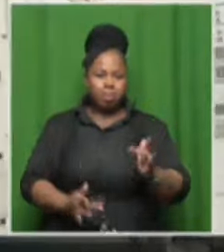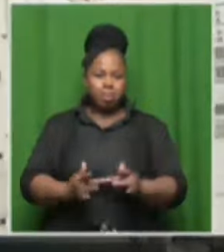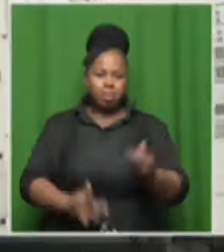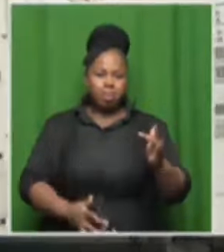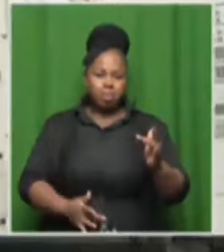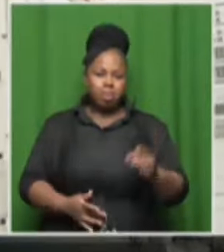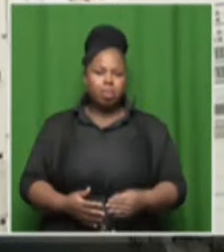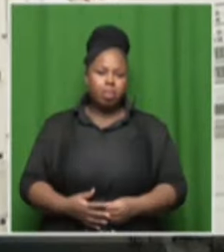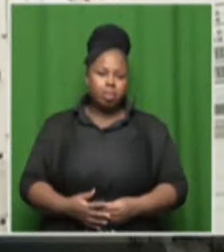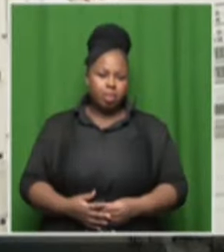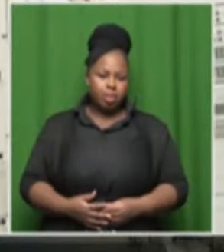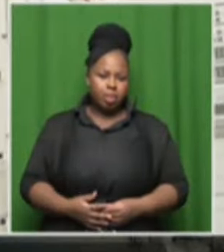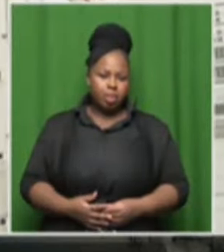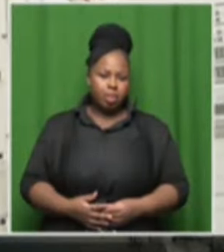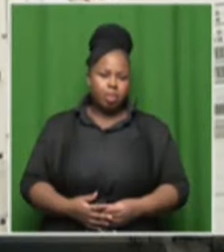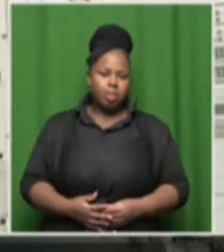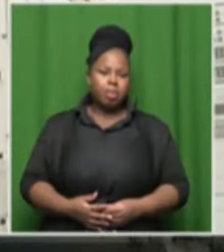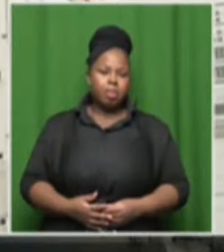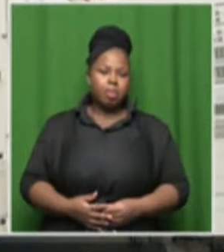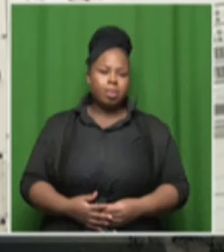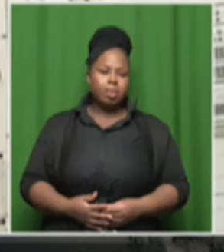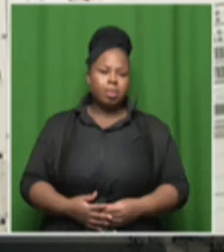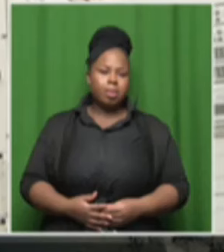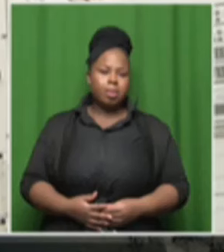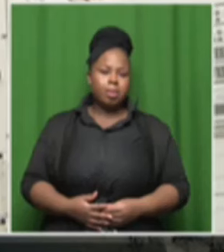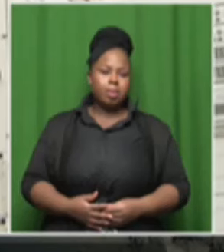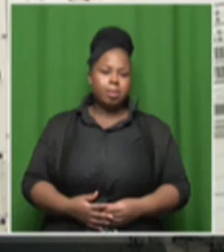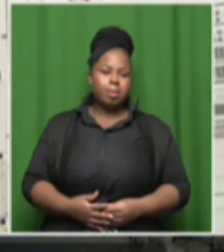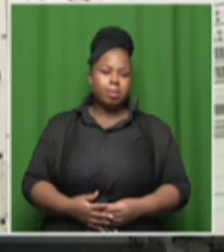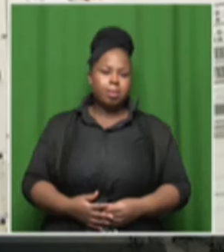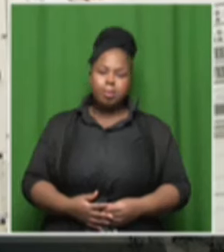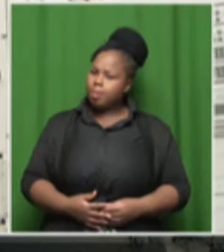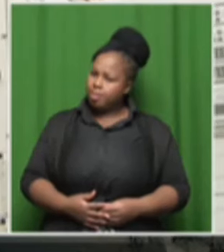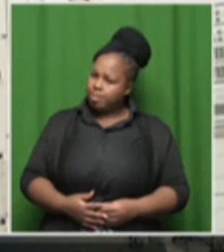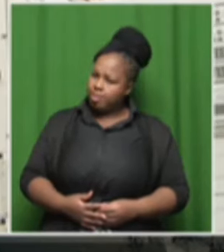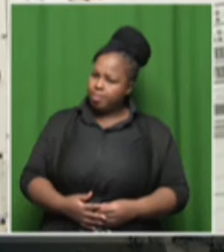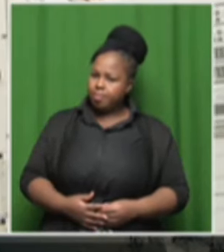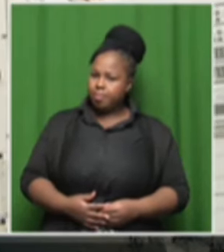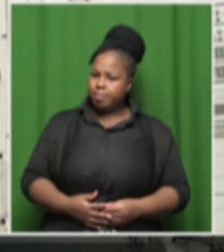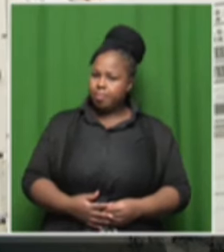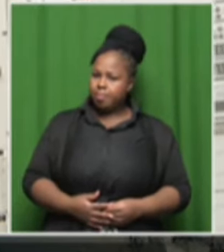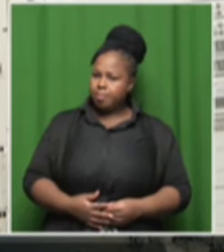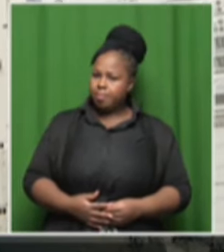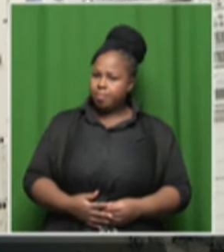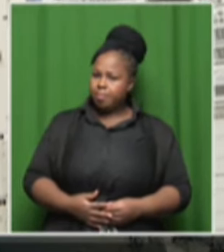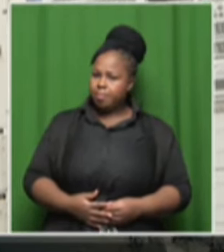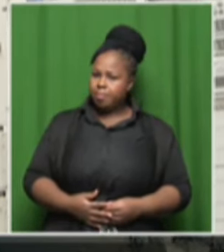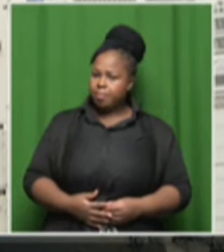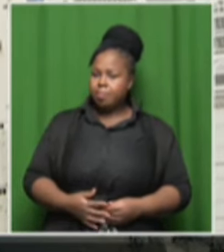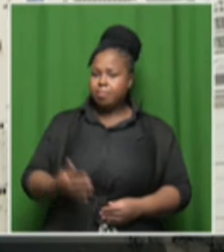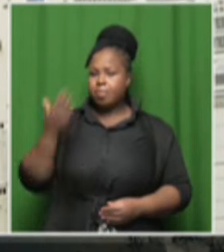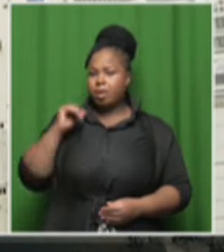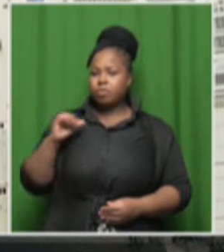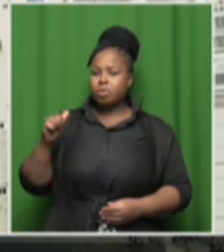the protectors. Yeah. They can look at huge amounts of data and say, hey, look, that's really interesting. Is there something wrong? I mean, I was just in the US last